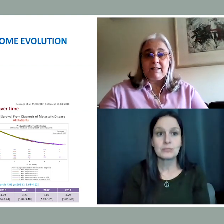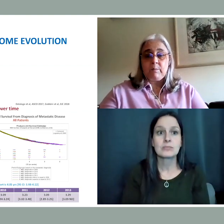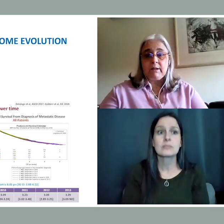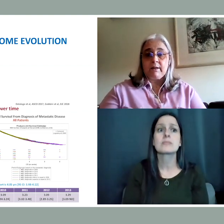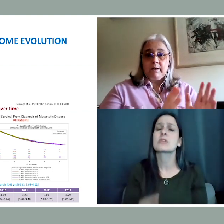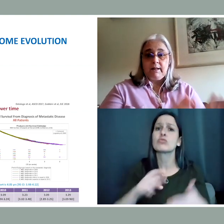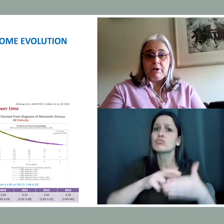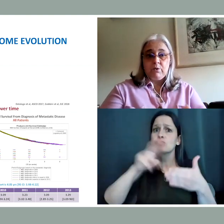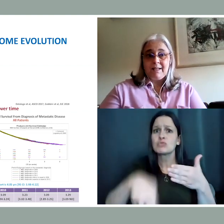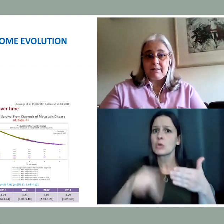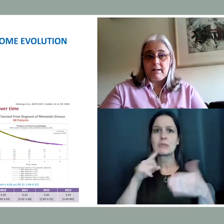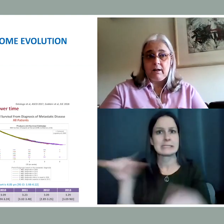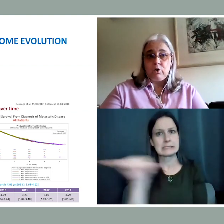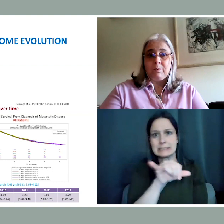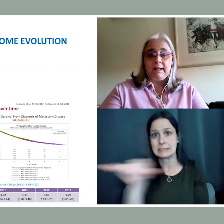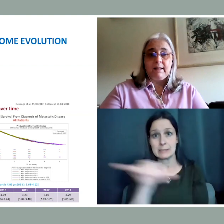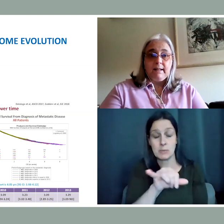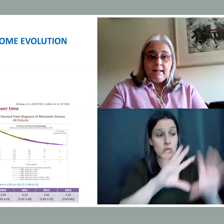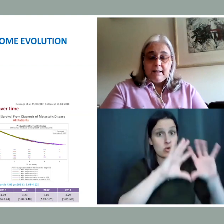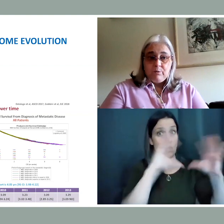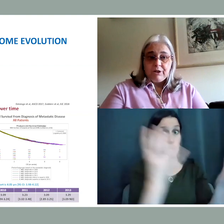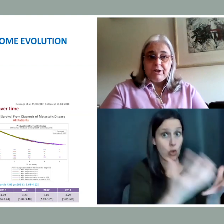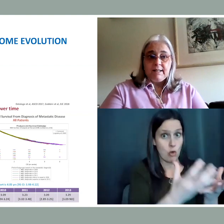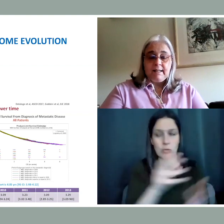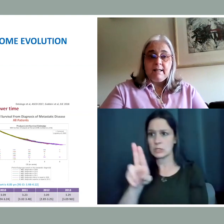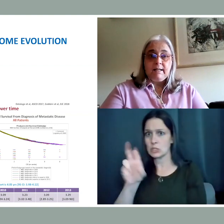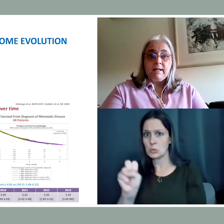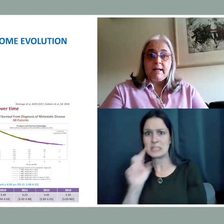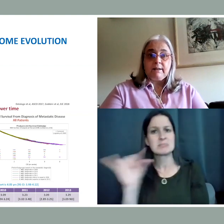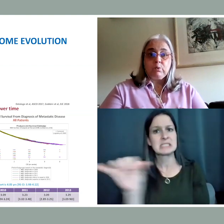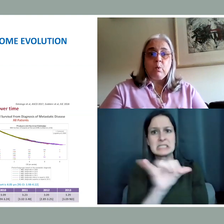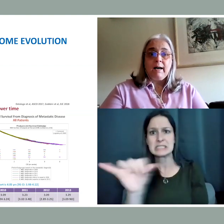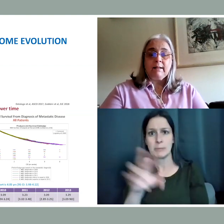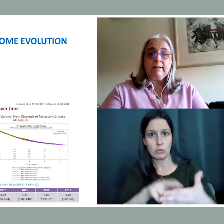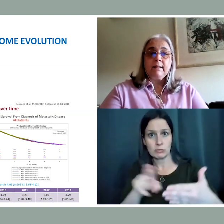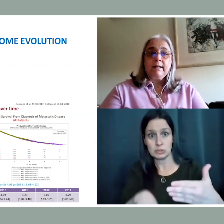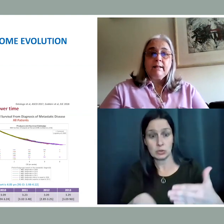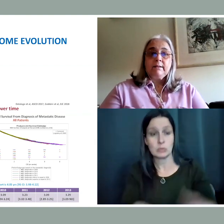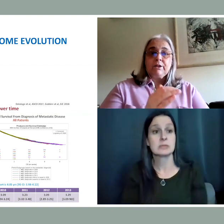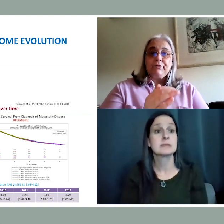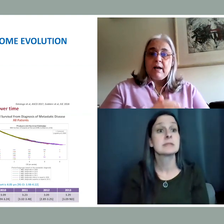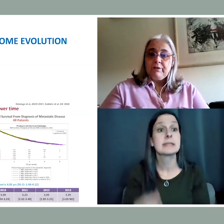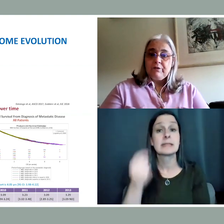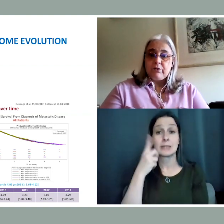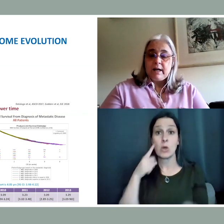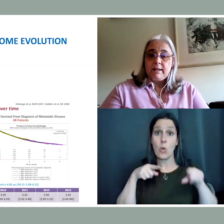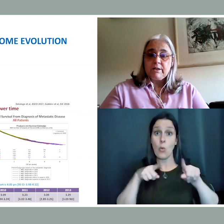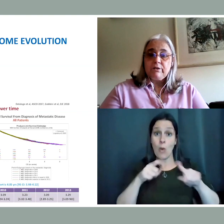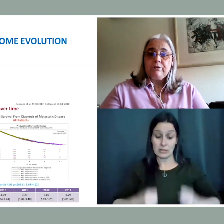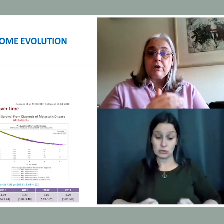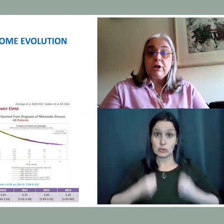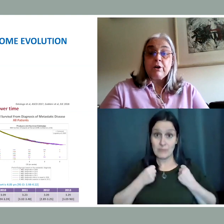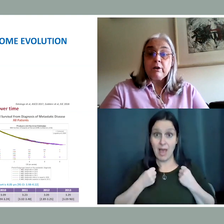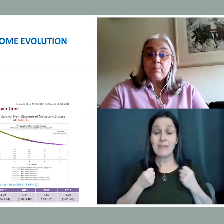very similar in the US and globally. And what you can see is that while the survival